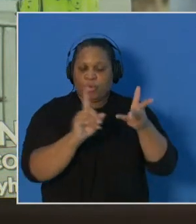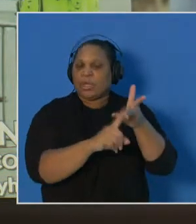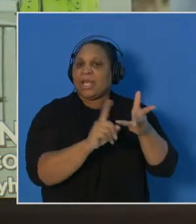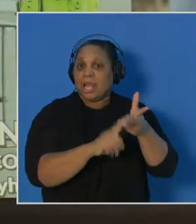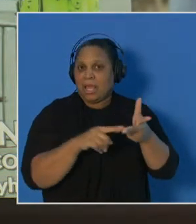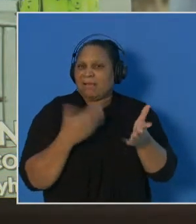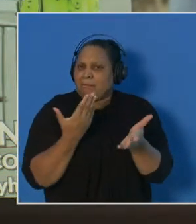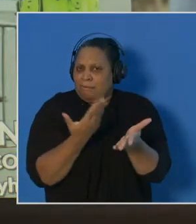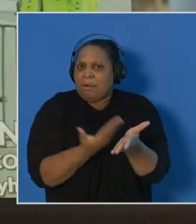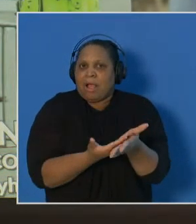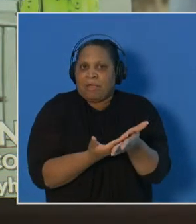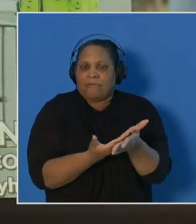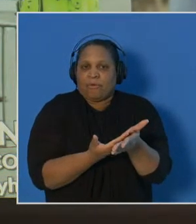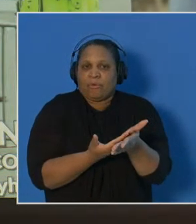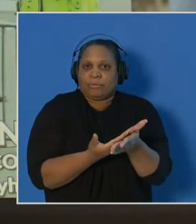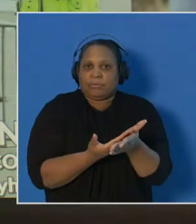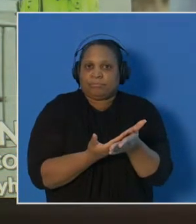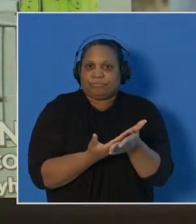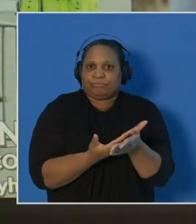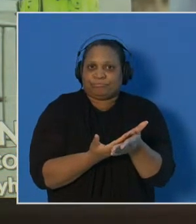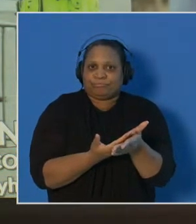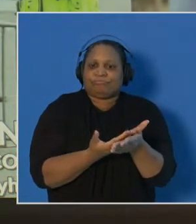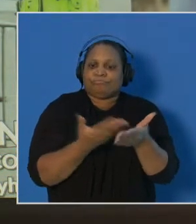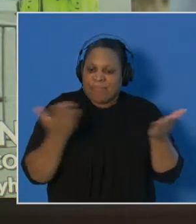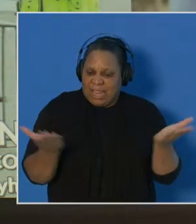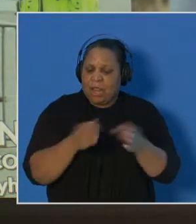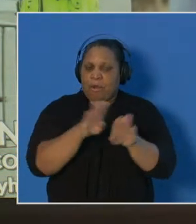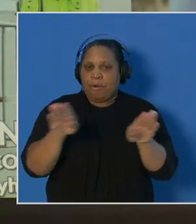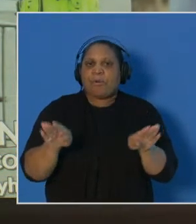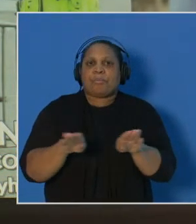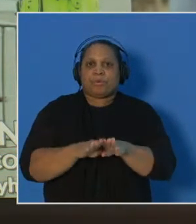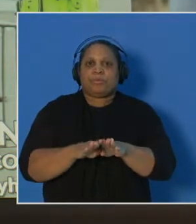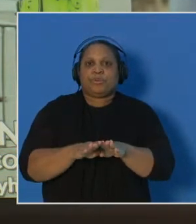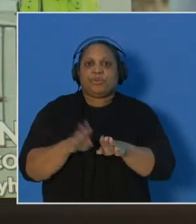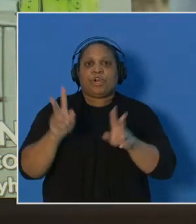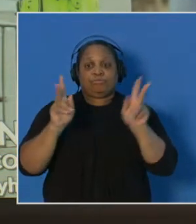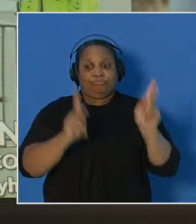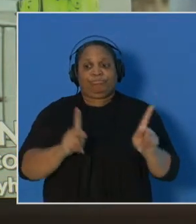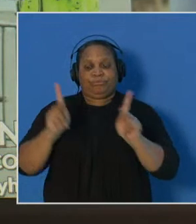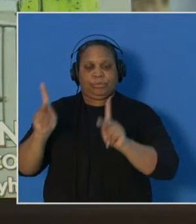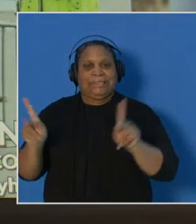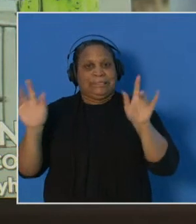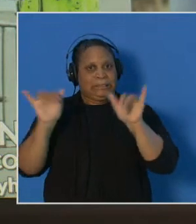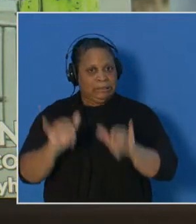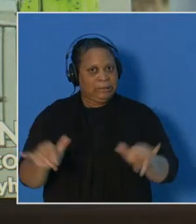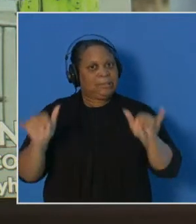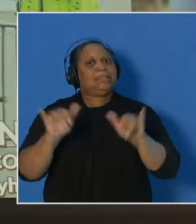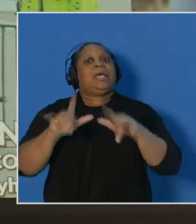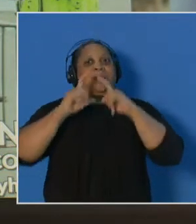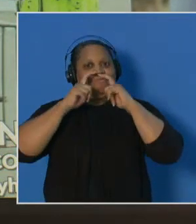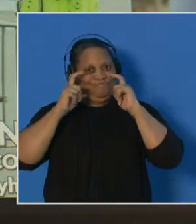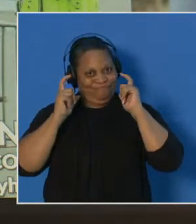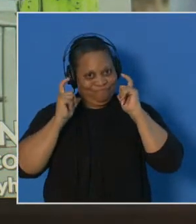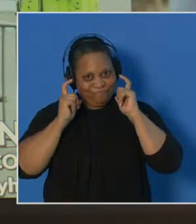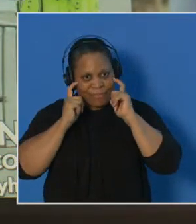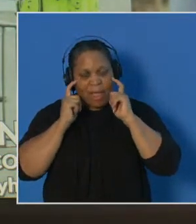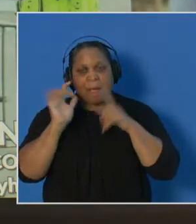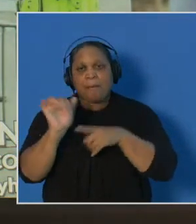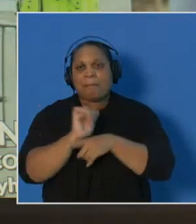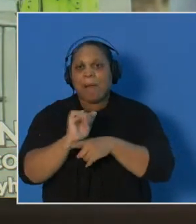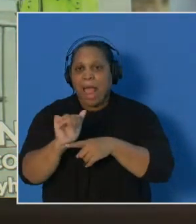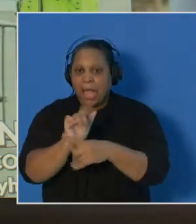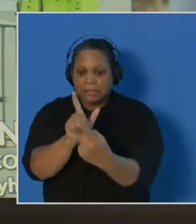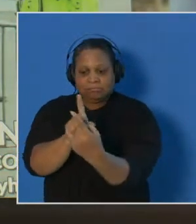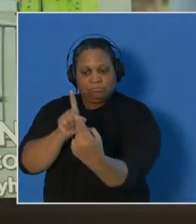arrival. Upon arrival in Bermuda, travelers must continue to wear their face mask and practice